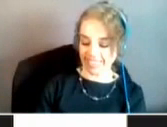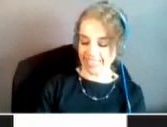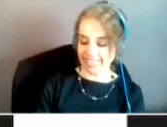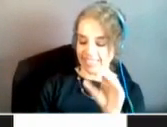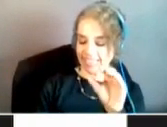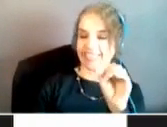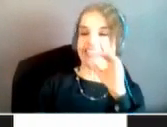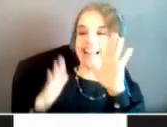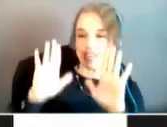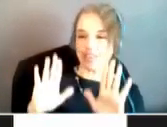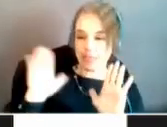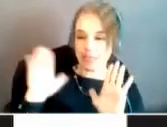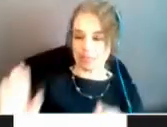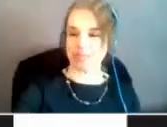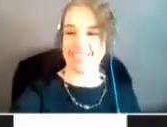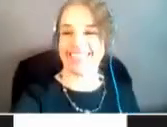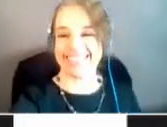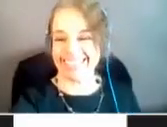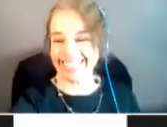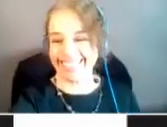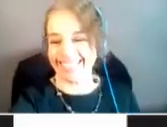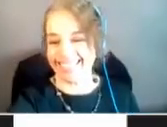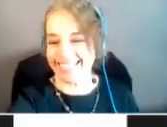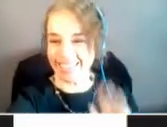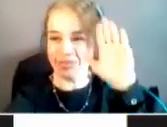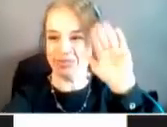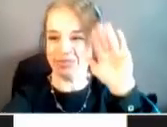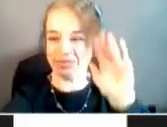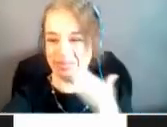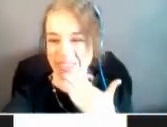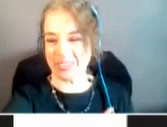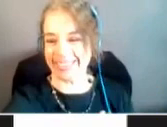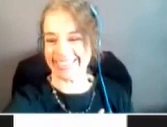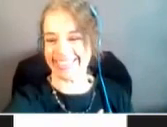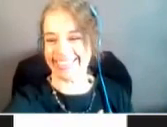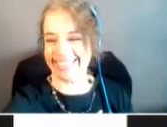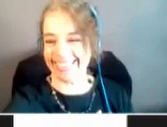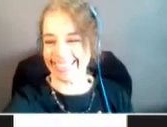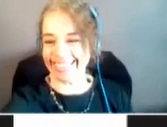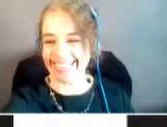all so much and have a great rest of your day. All right. Bye, everybody. Thank you. Bye-bye.